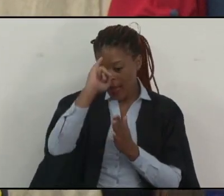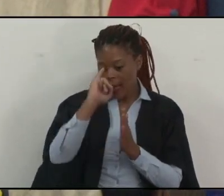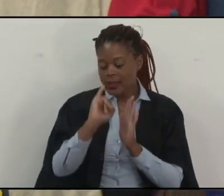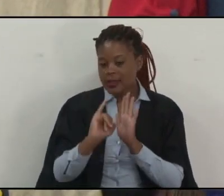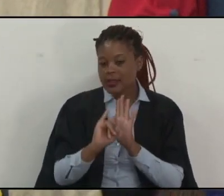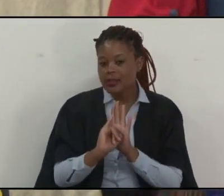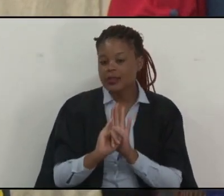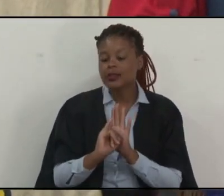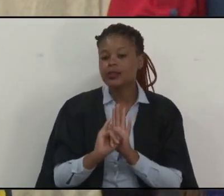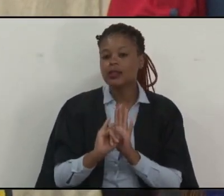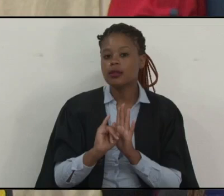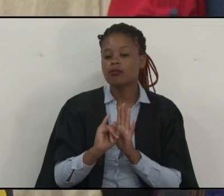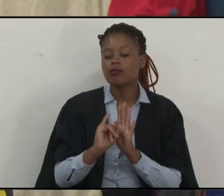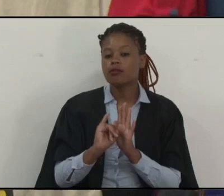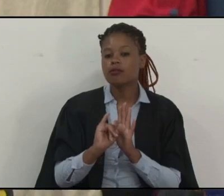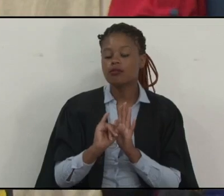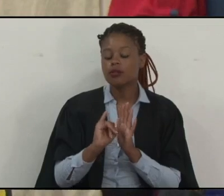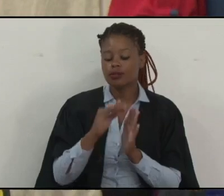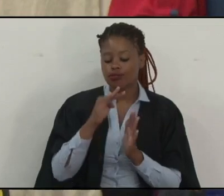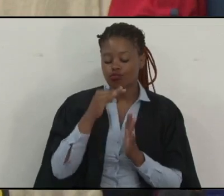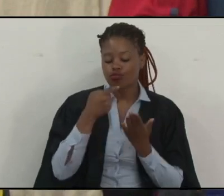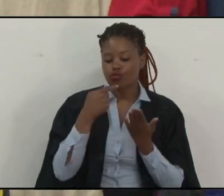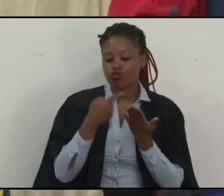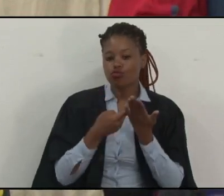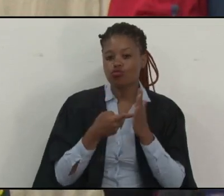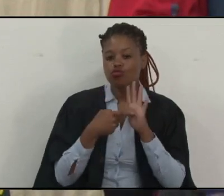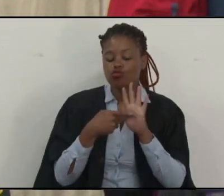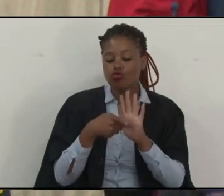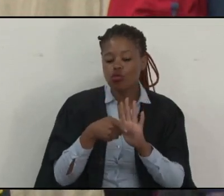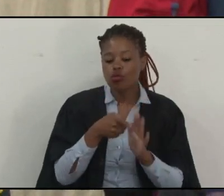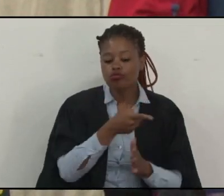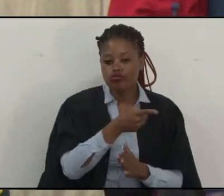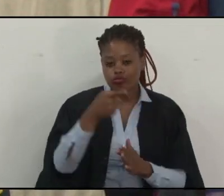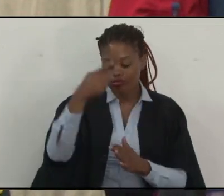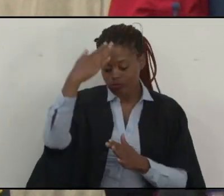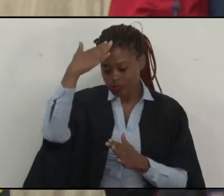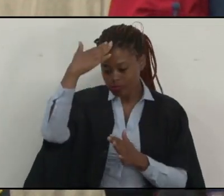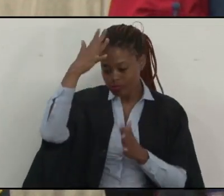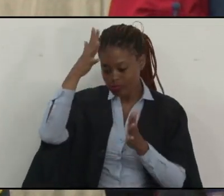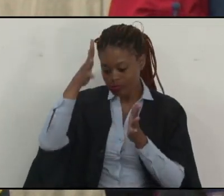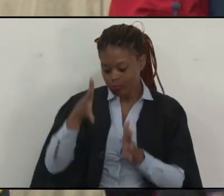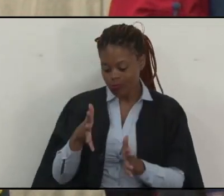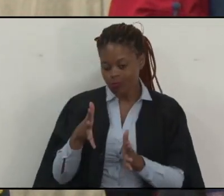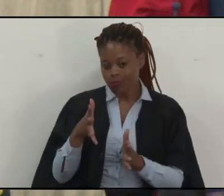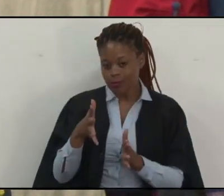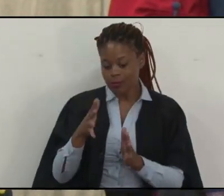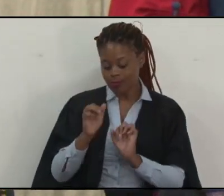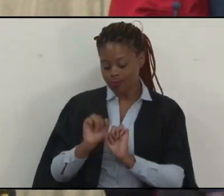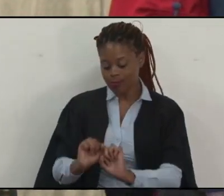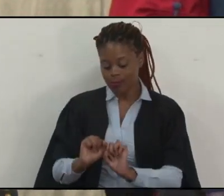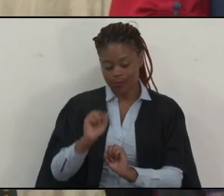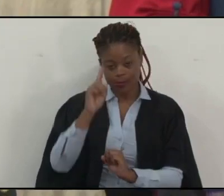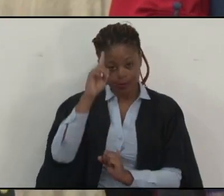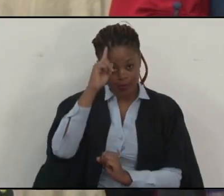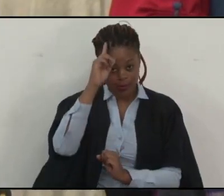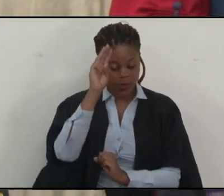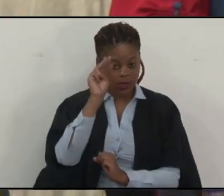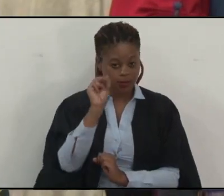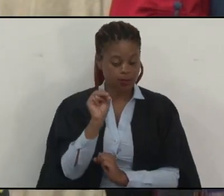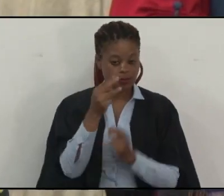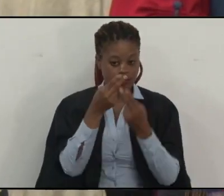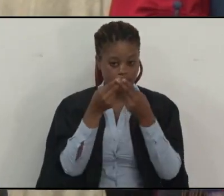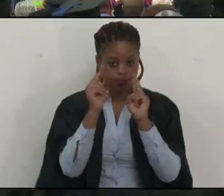I said earlier, that clearly defines you as a graduate of Nelson Mandela